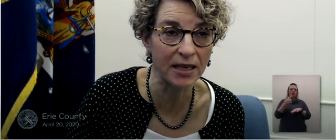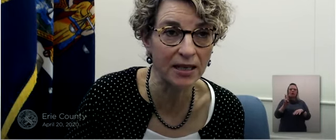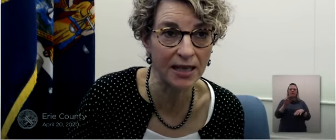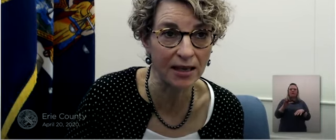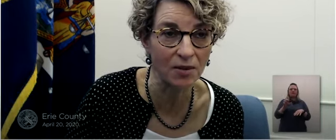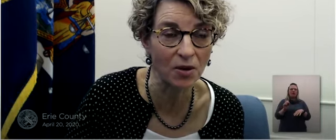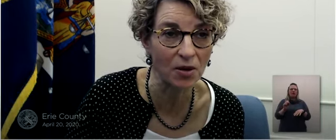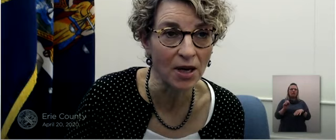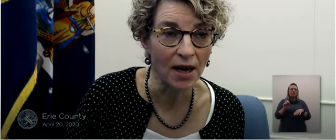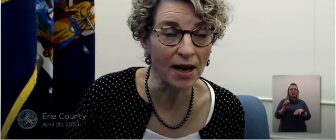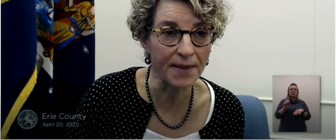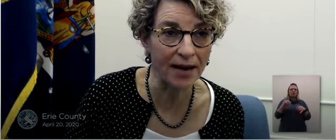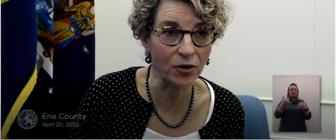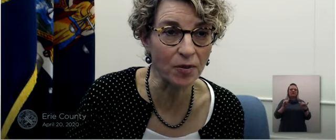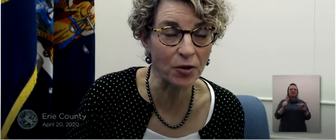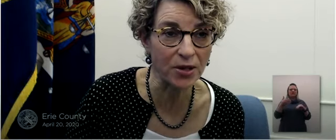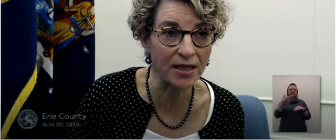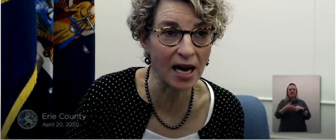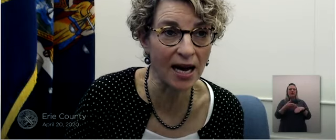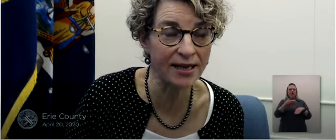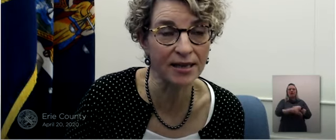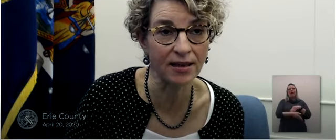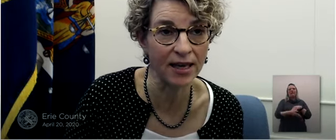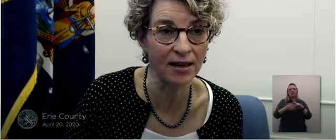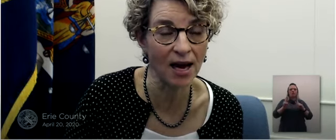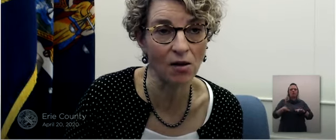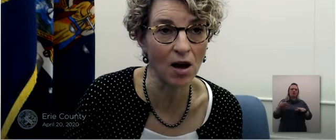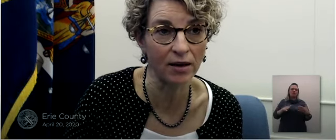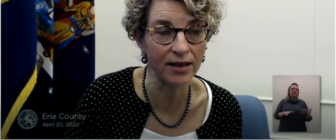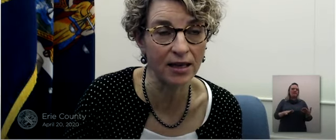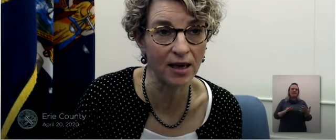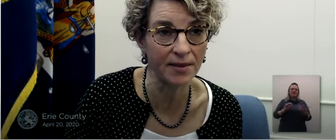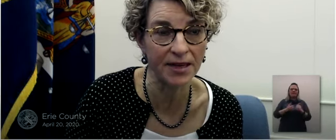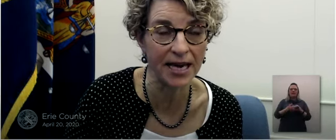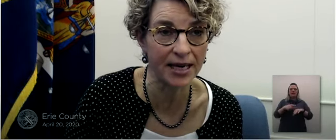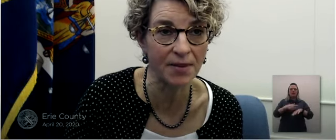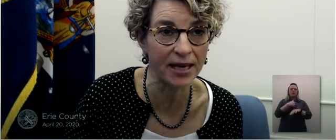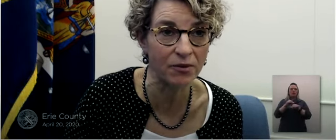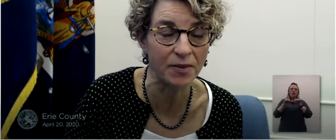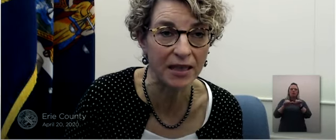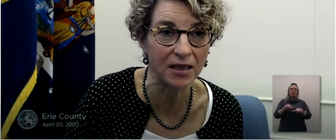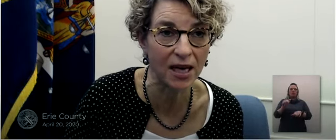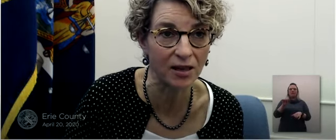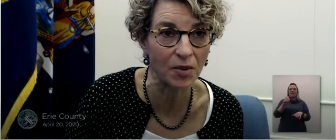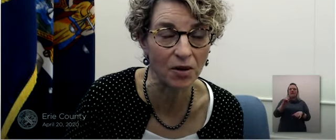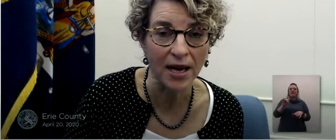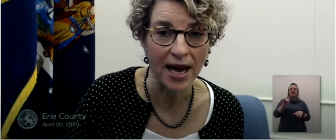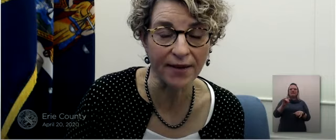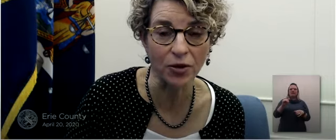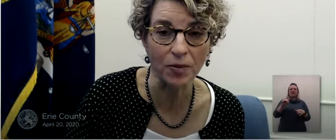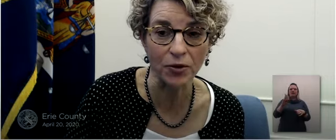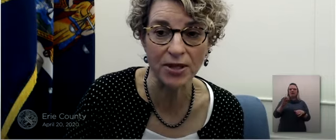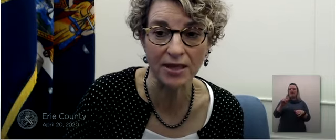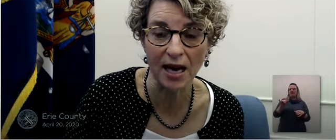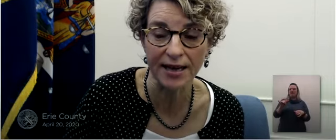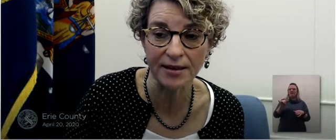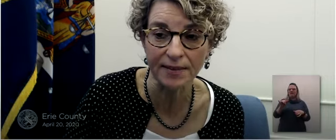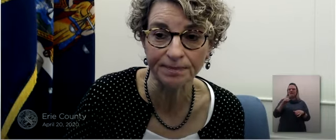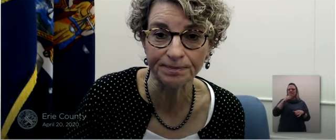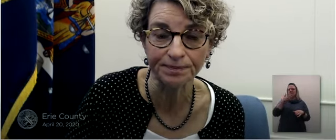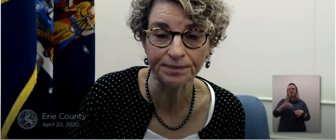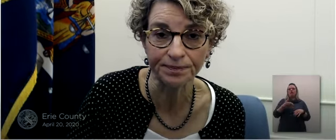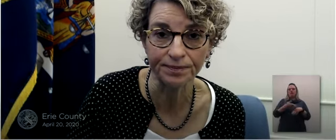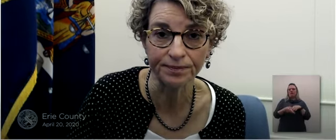would be detectable after a person dies, and how long the antibody would be detectable after a person